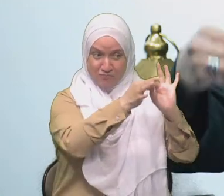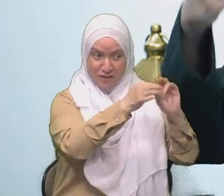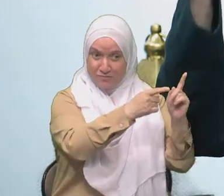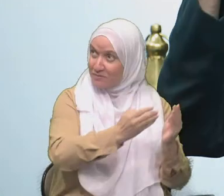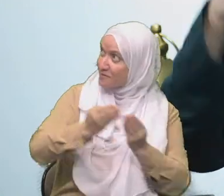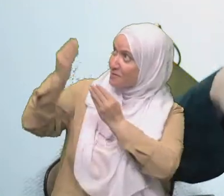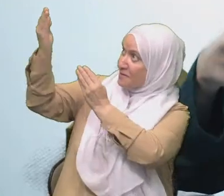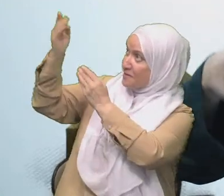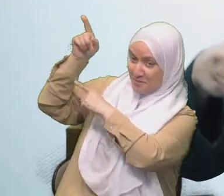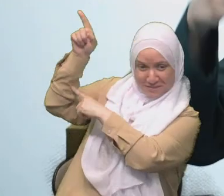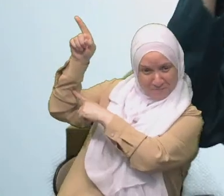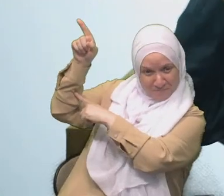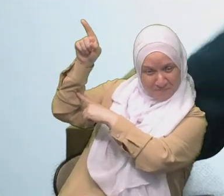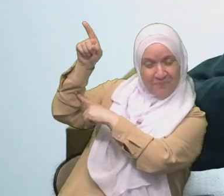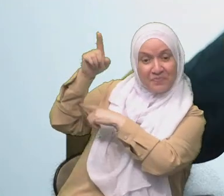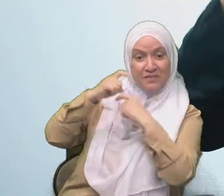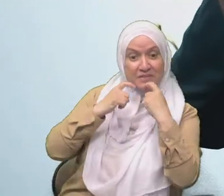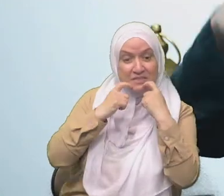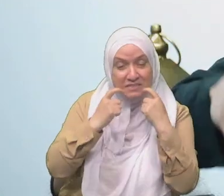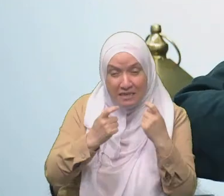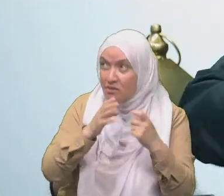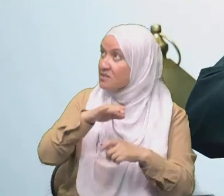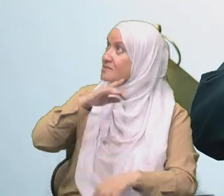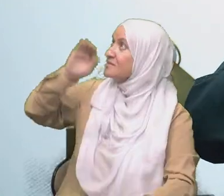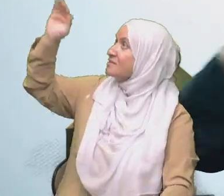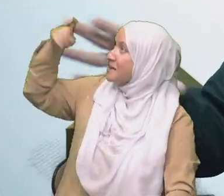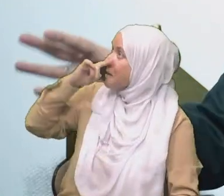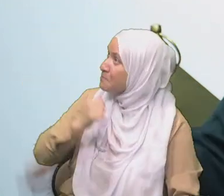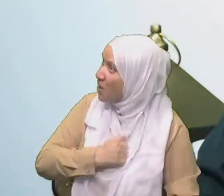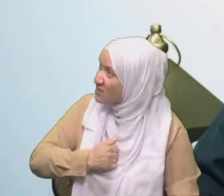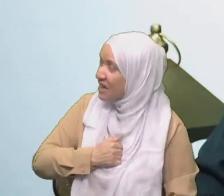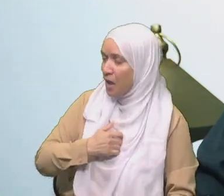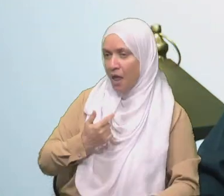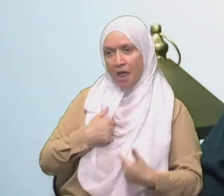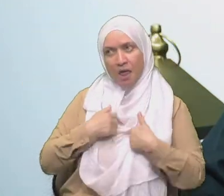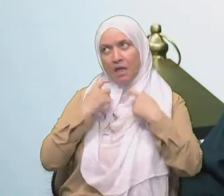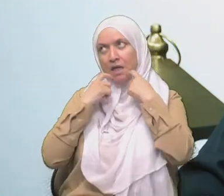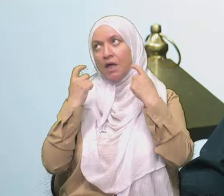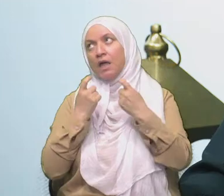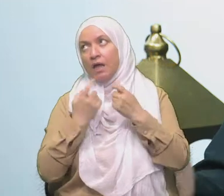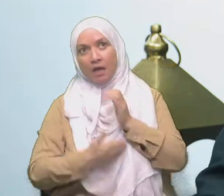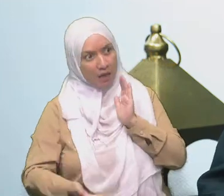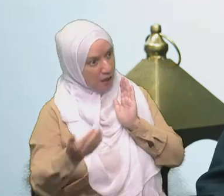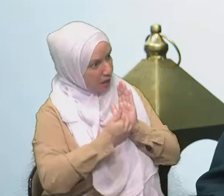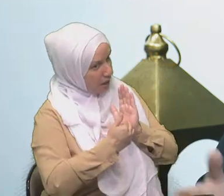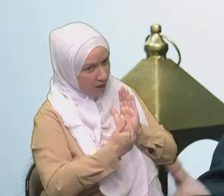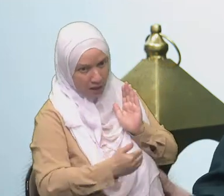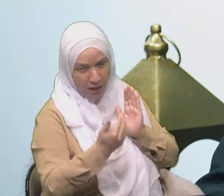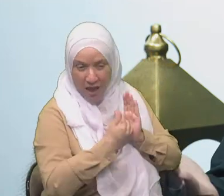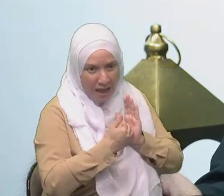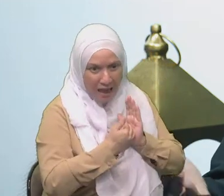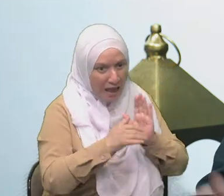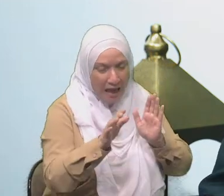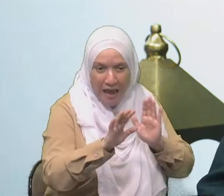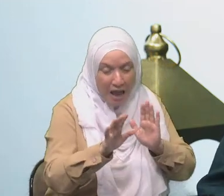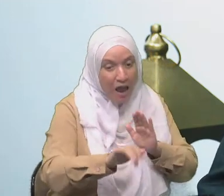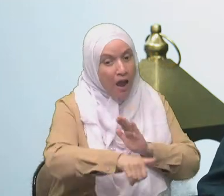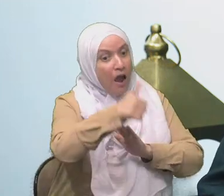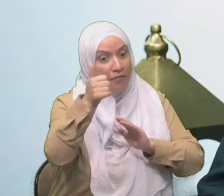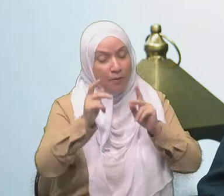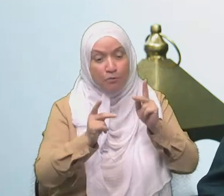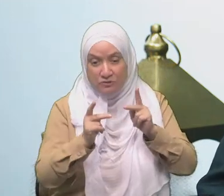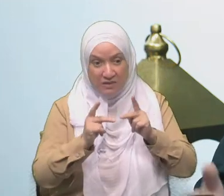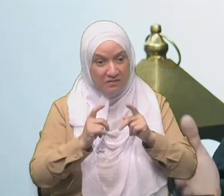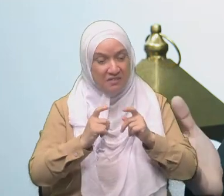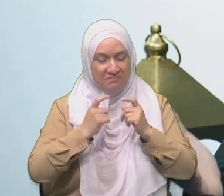terms and repent to Him from your sins, no matter how many other people are doing those sins. May Allah subhanahu wa ta'ala forgive us, and may Allah subhanahu wa ta'ala let our